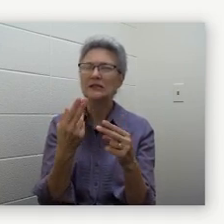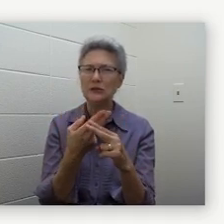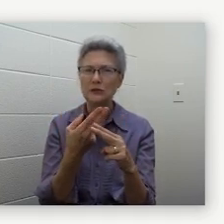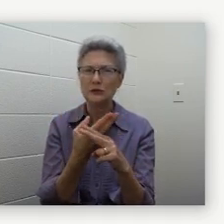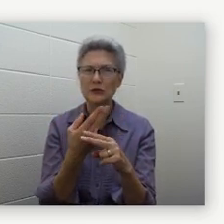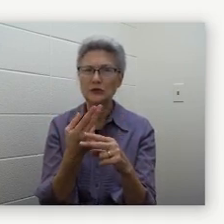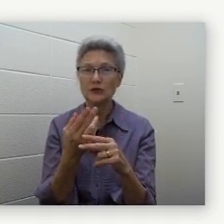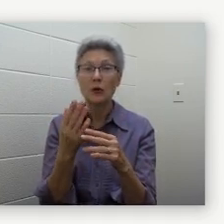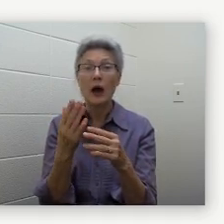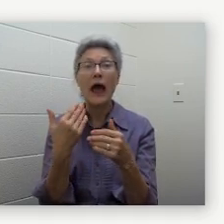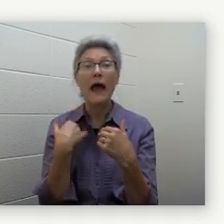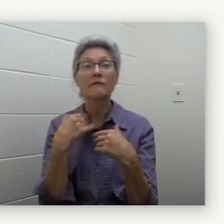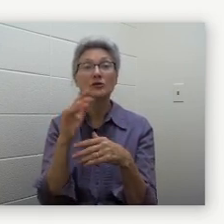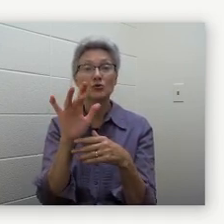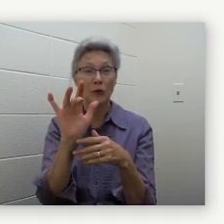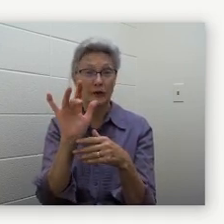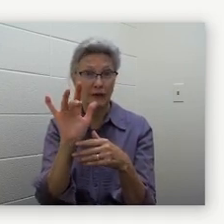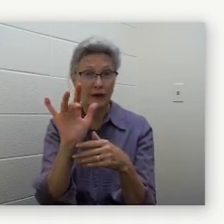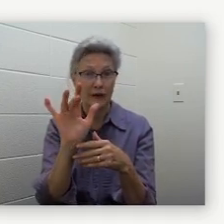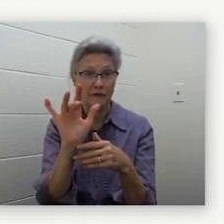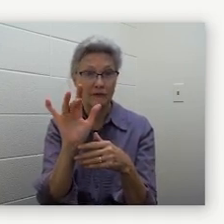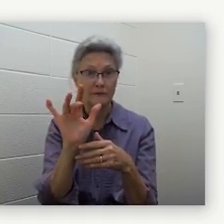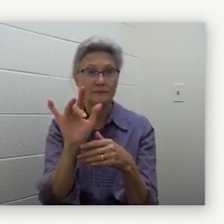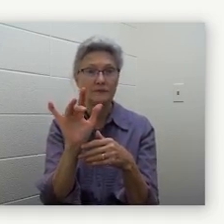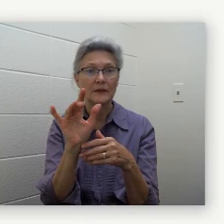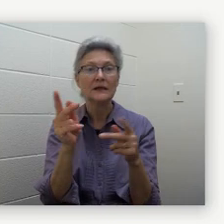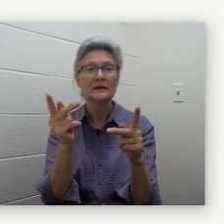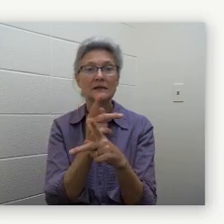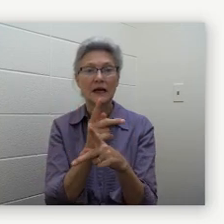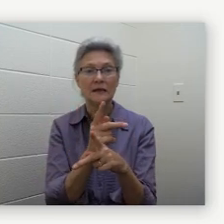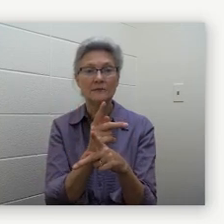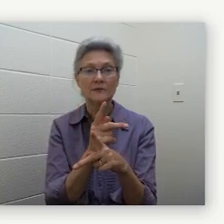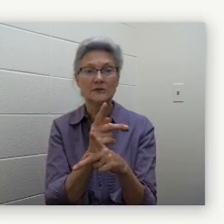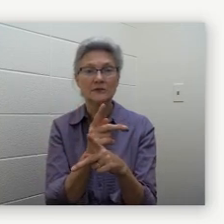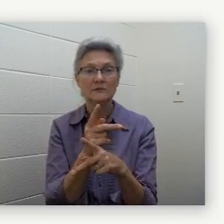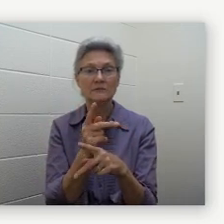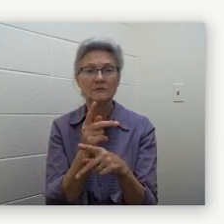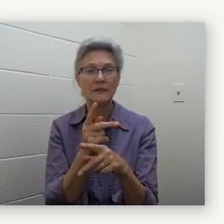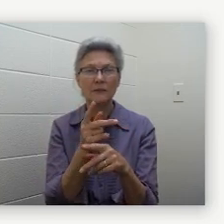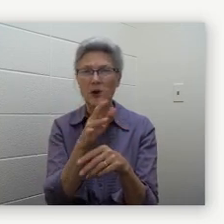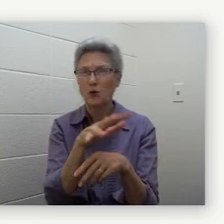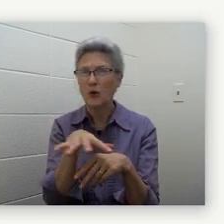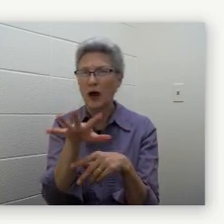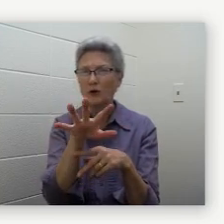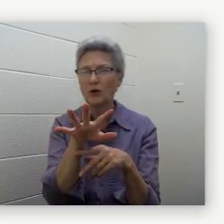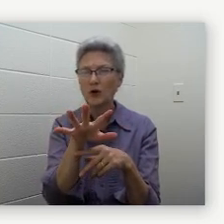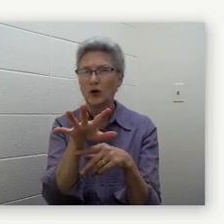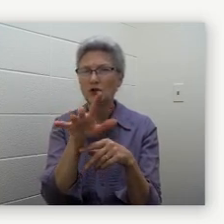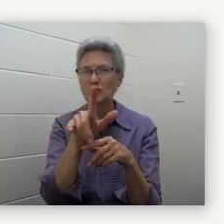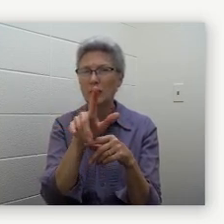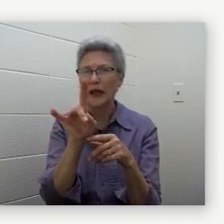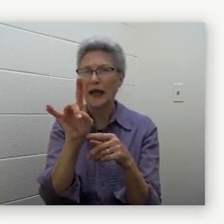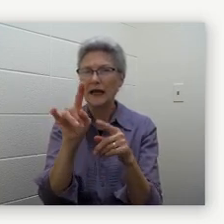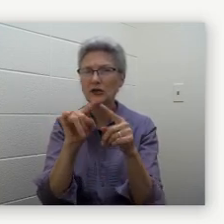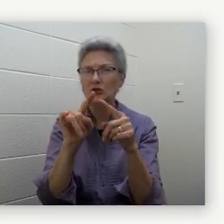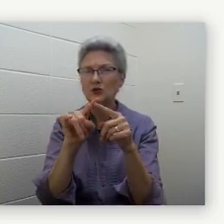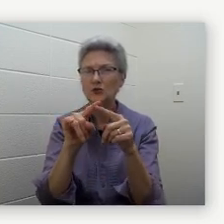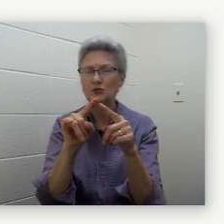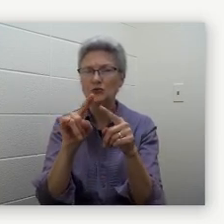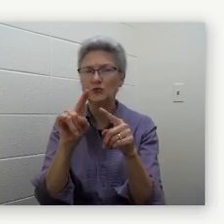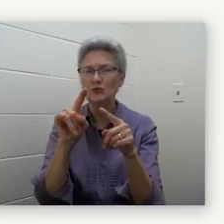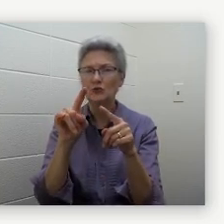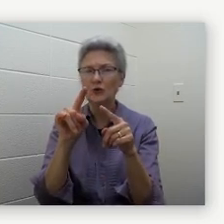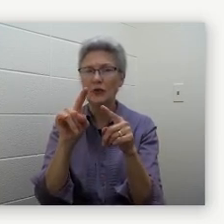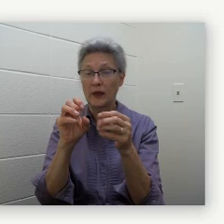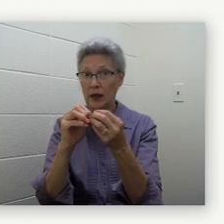with. So I have 25 times, I'm going to round 28, the number of watts in each